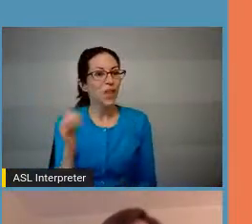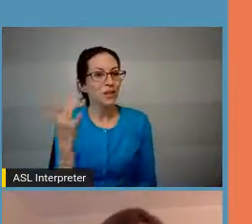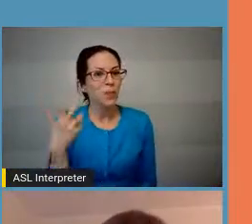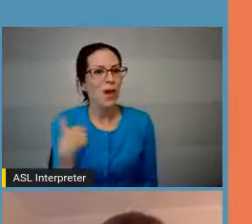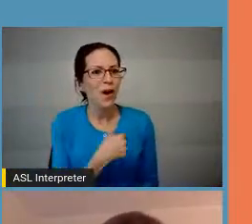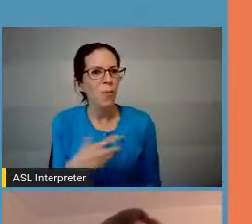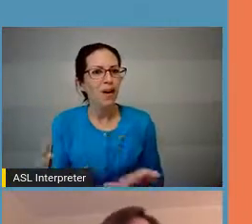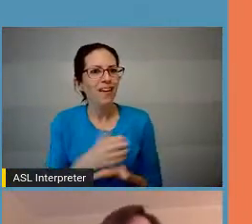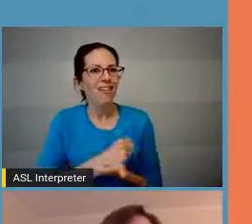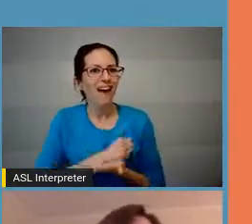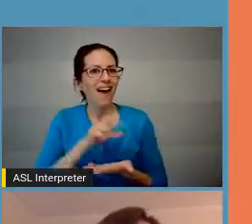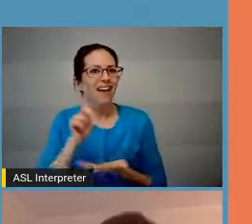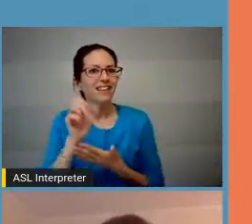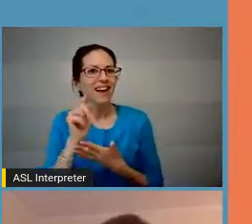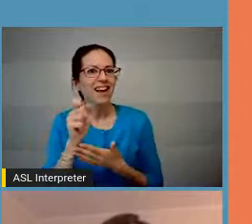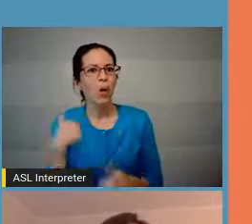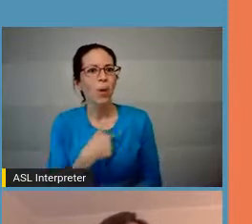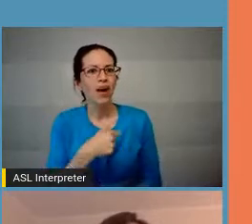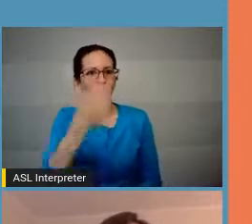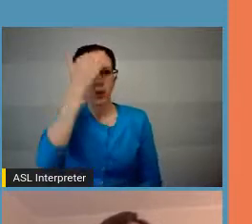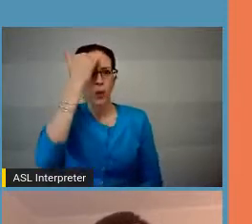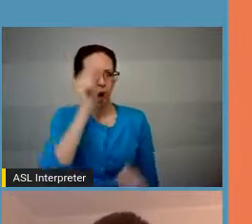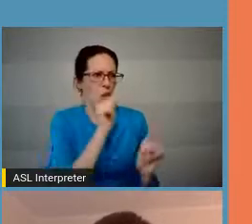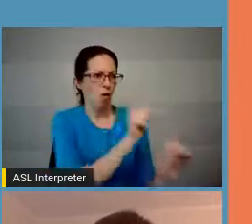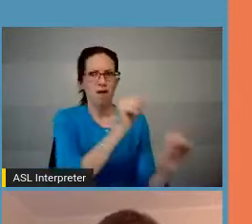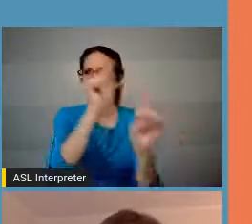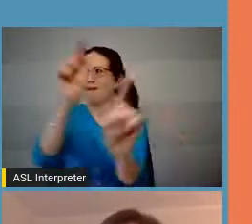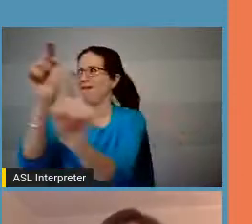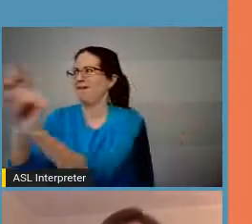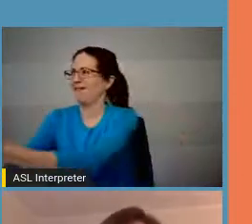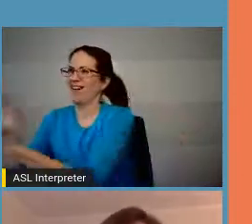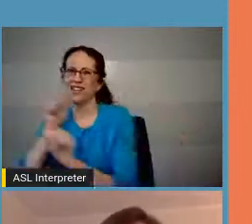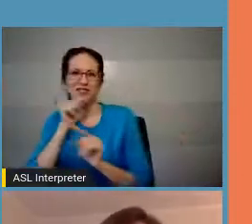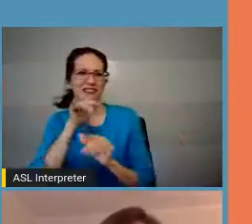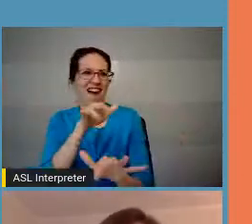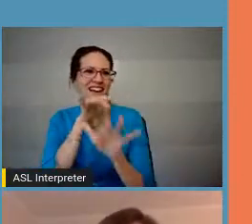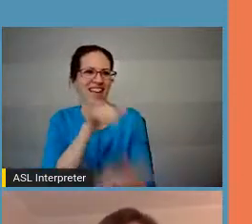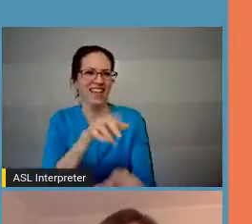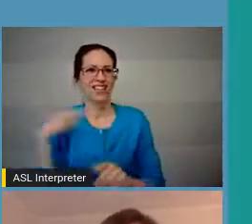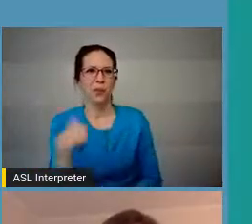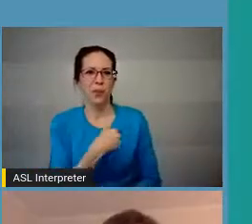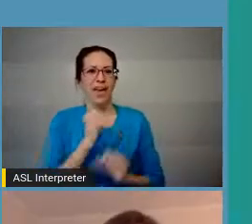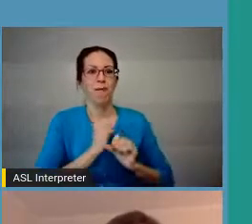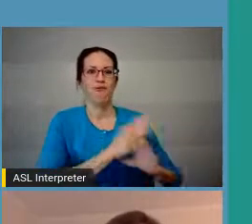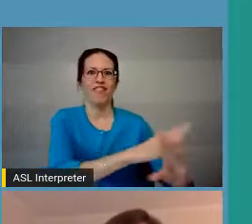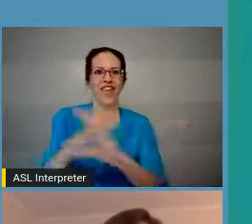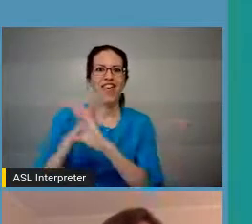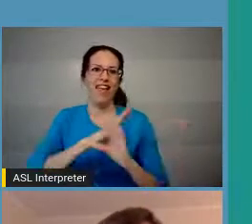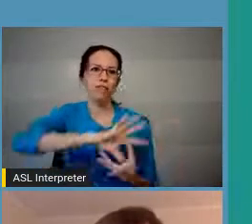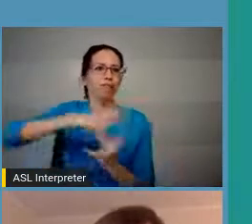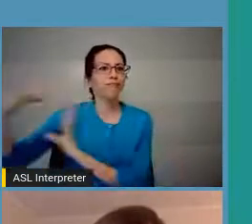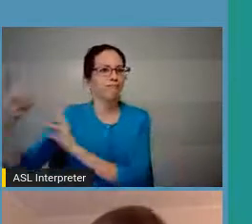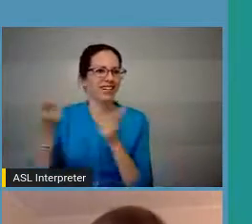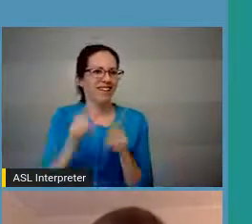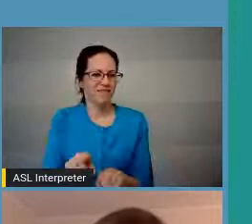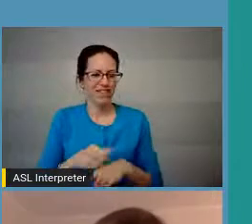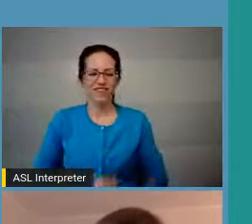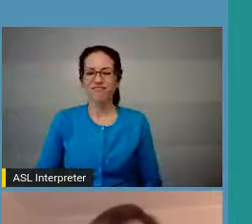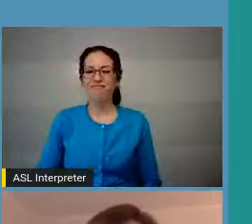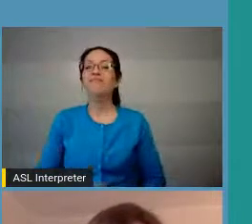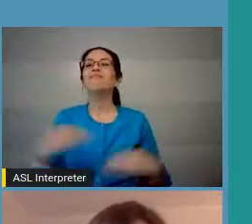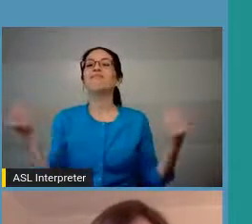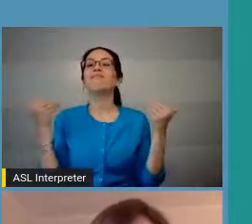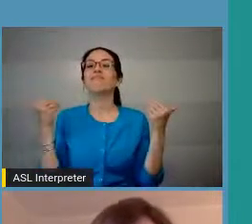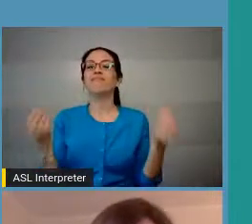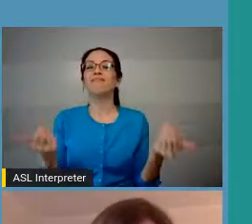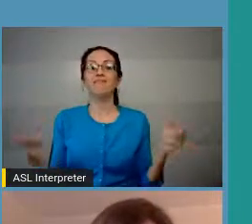map where the dragons are, and we can hopefully prevent that sort of upset. So let's jump in. The first kind of data